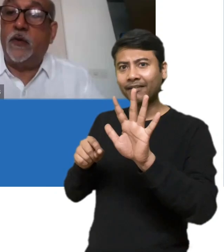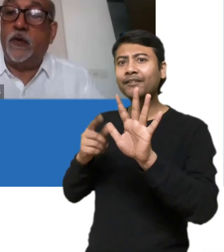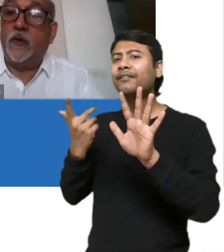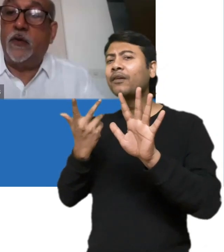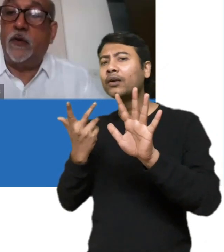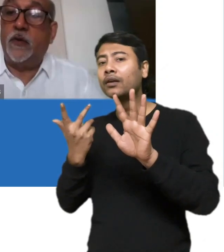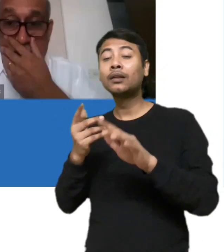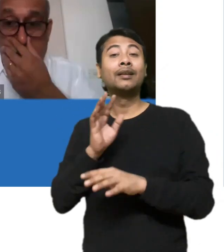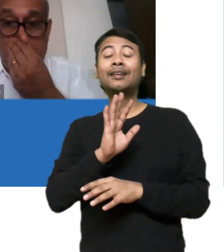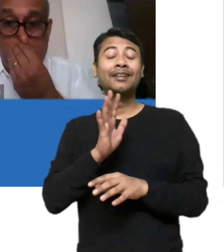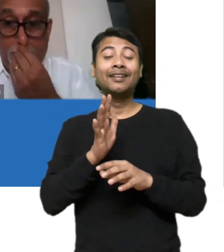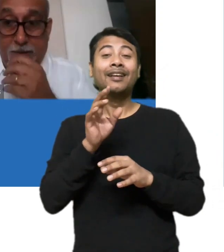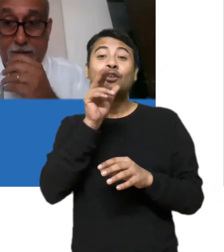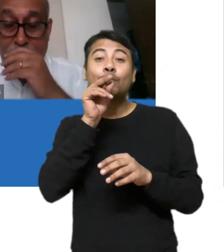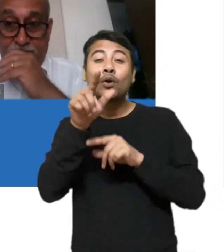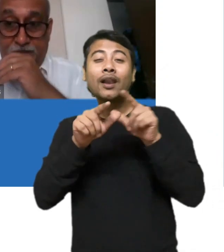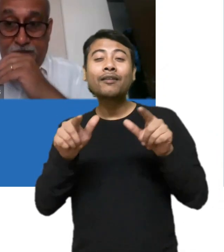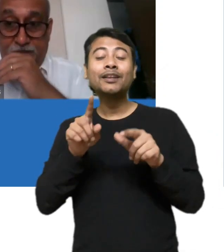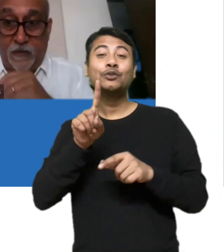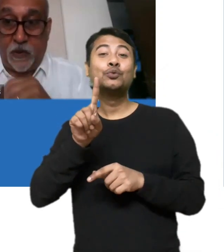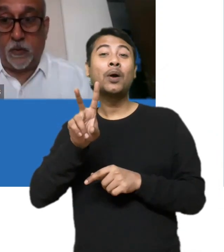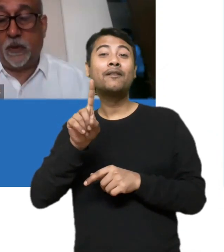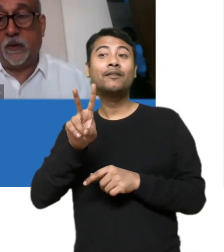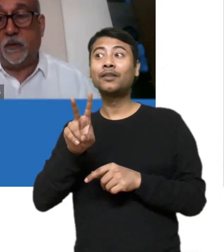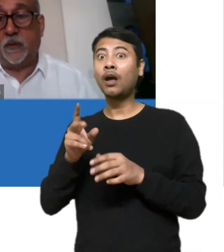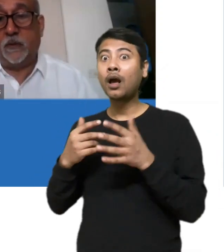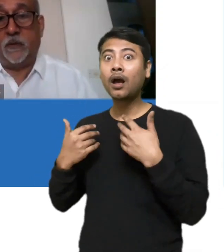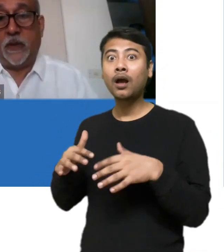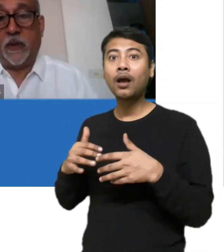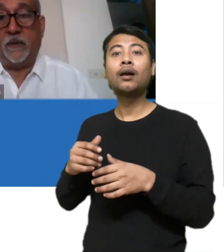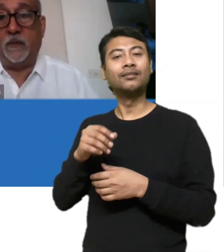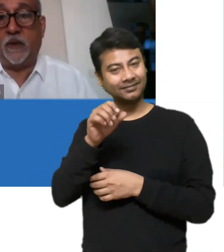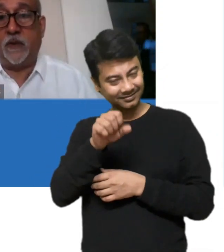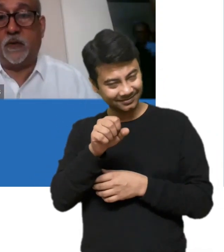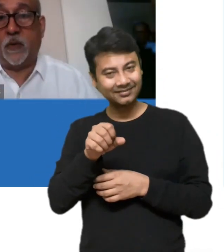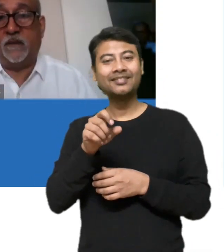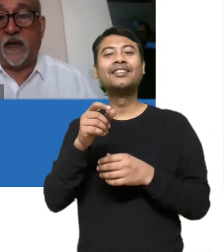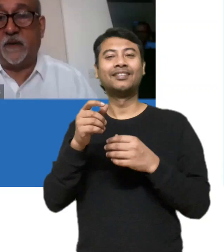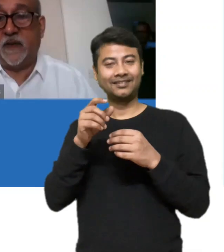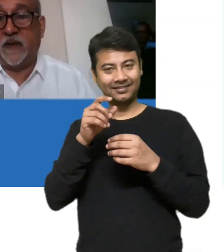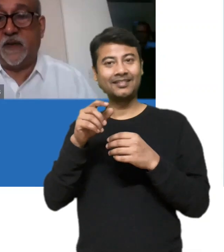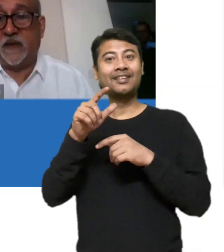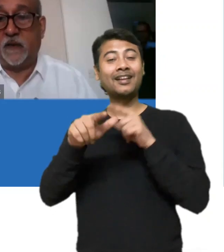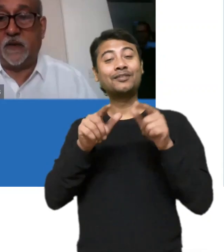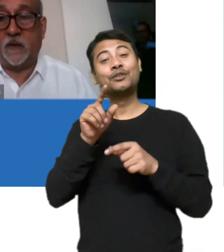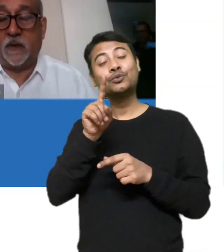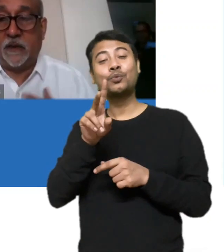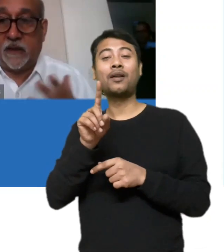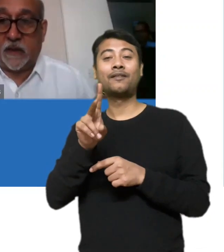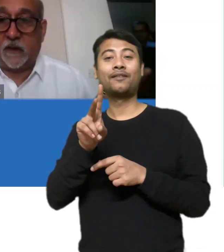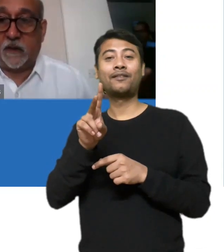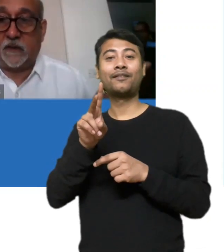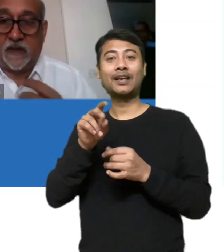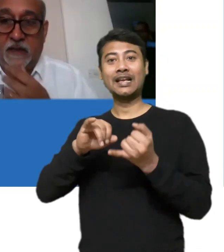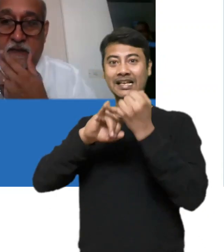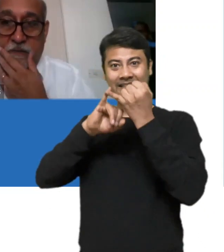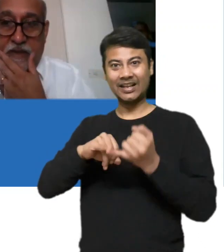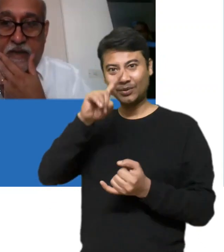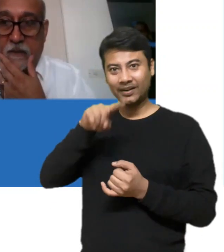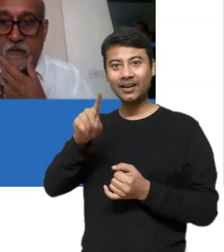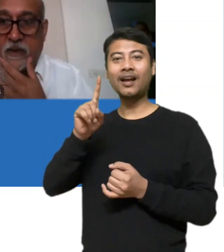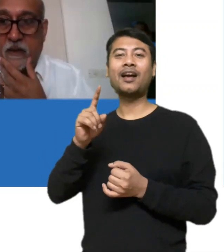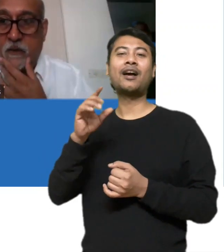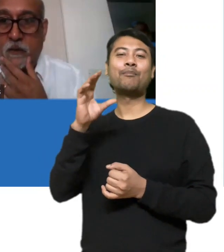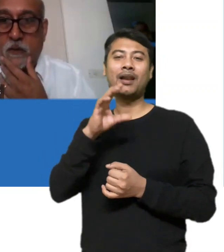no, we do 12 languages. Oh, wow. So, we do 12 languages, So in the south, obviously,